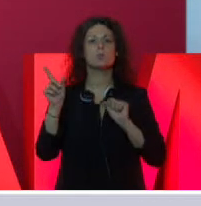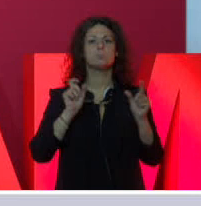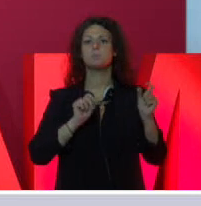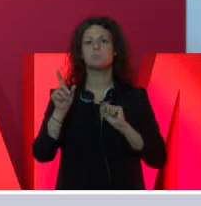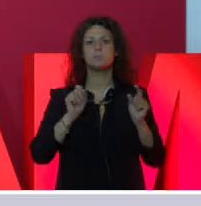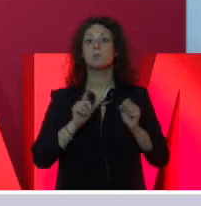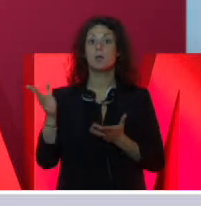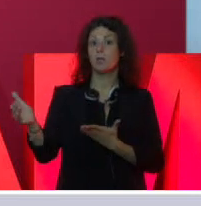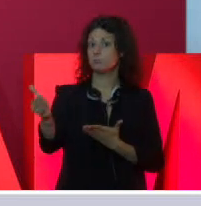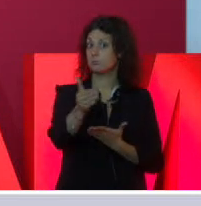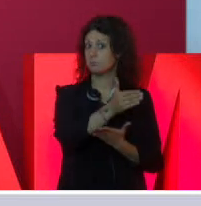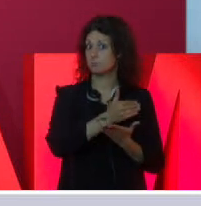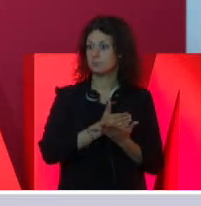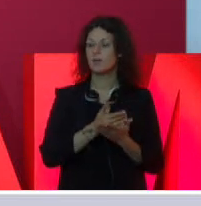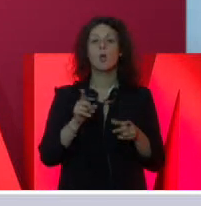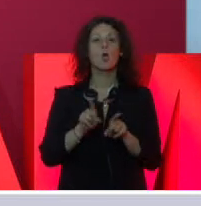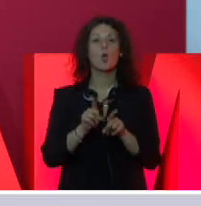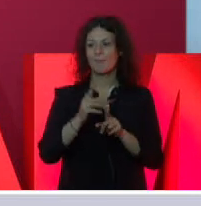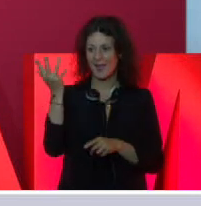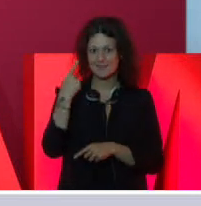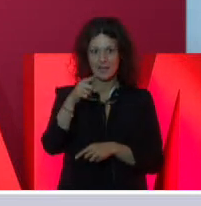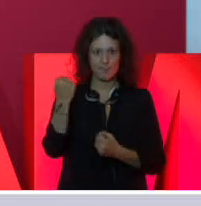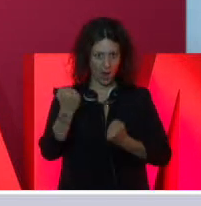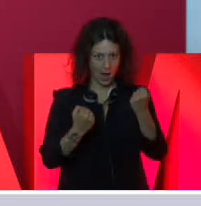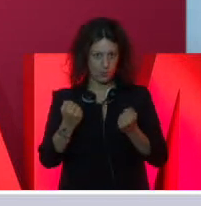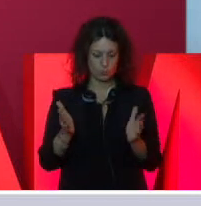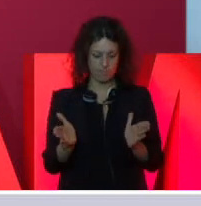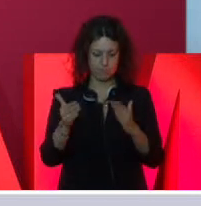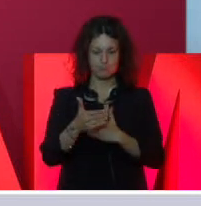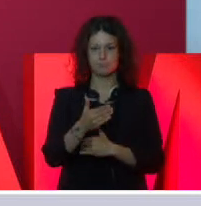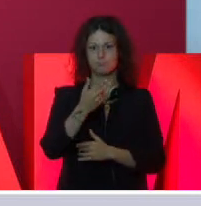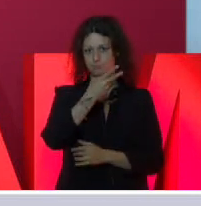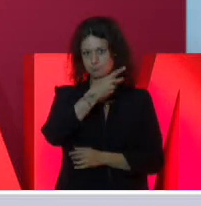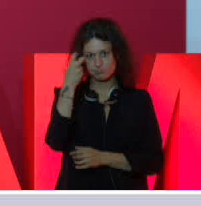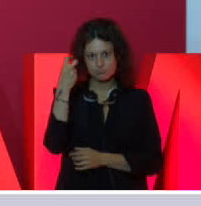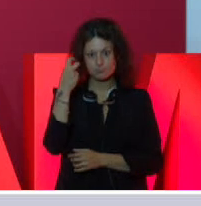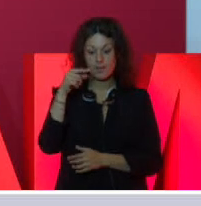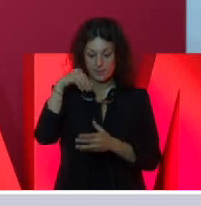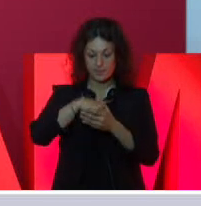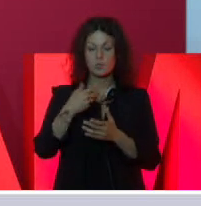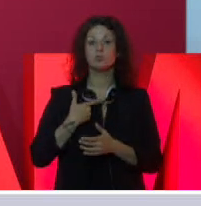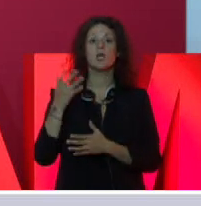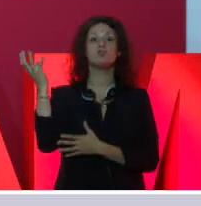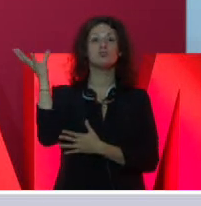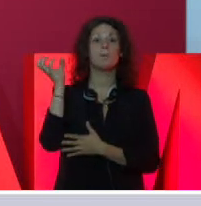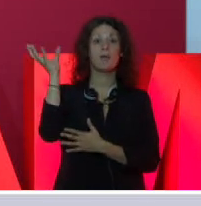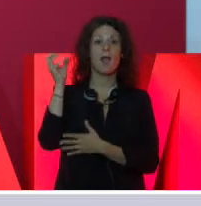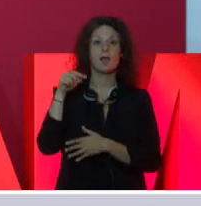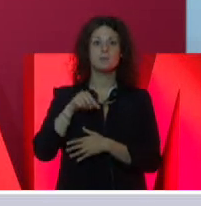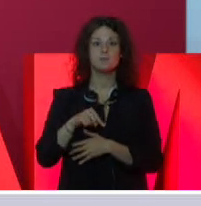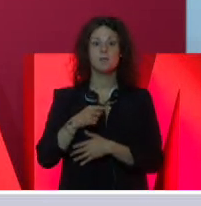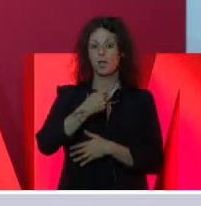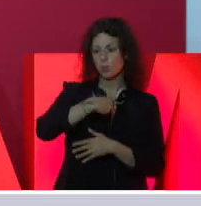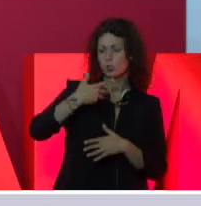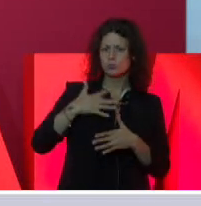fingerprints. Also, they use the black boxes of our cars with a GPS system. We have been studying